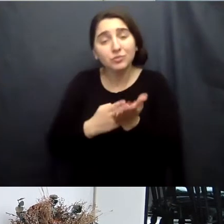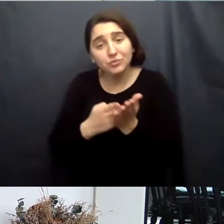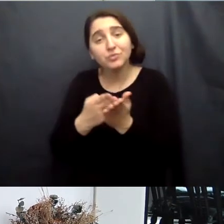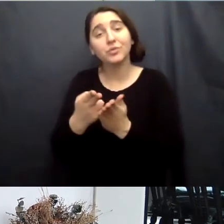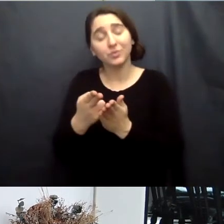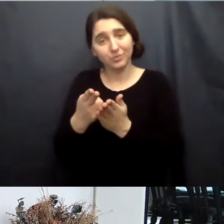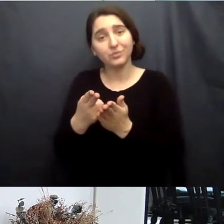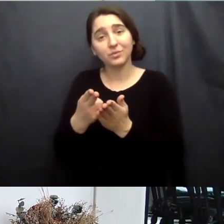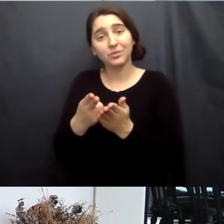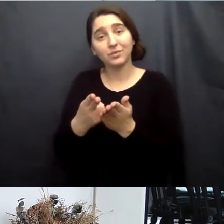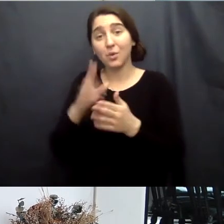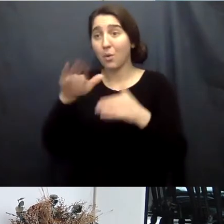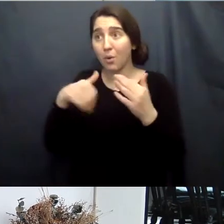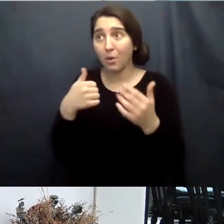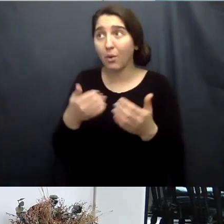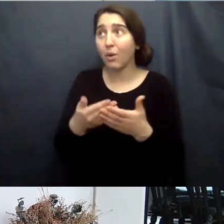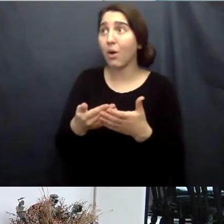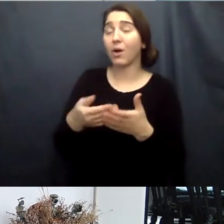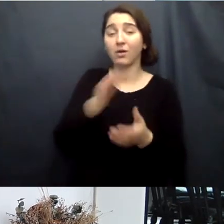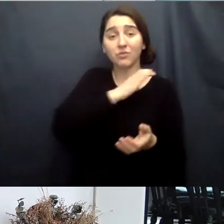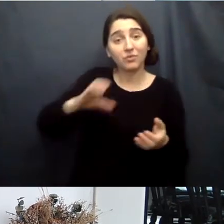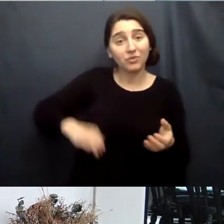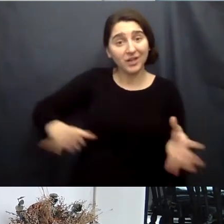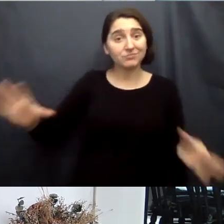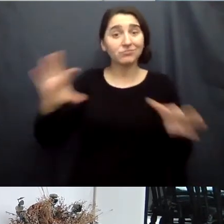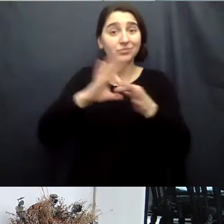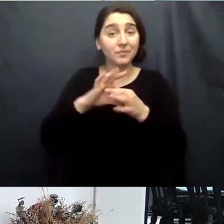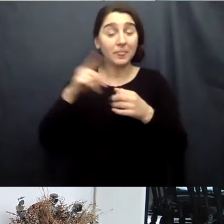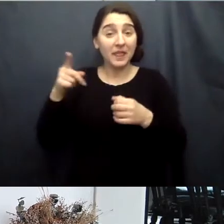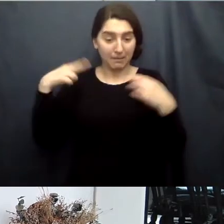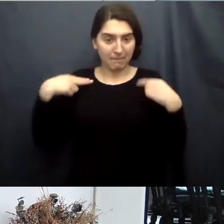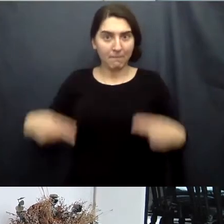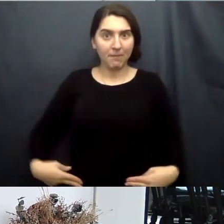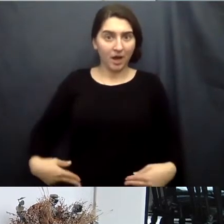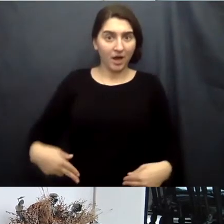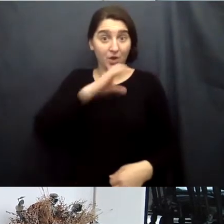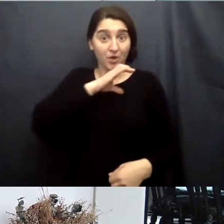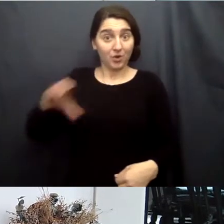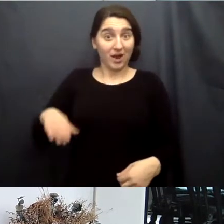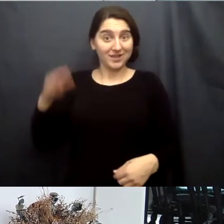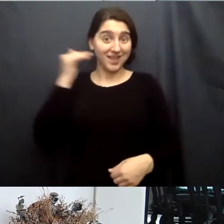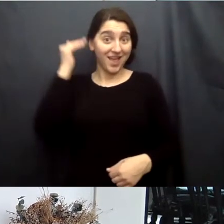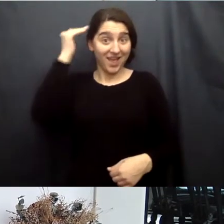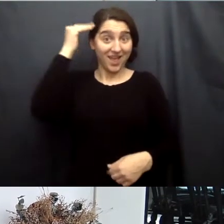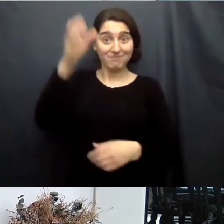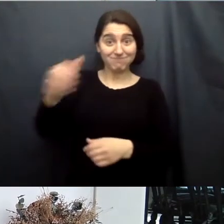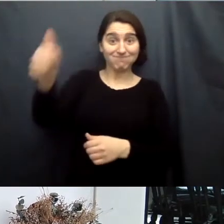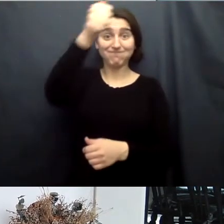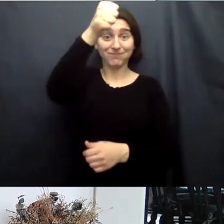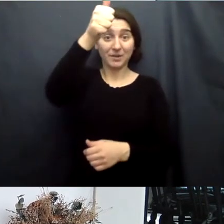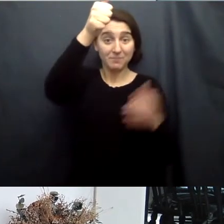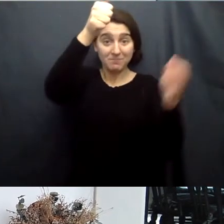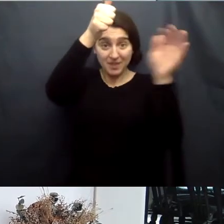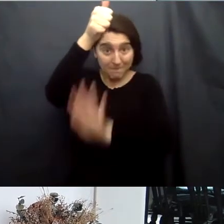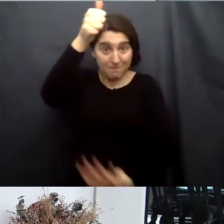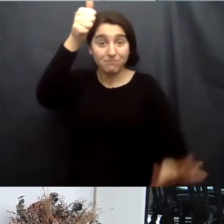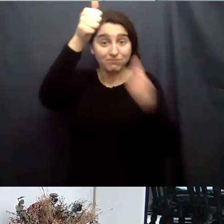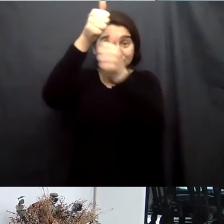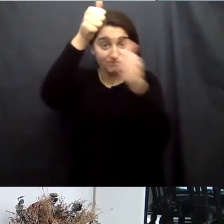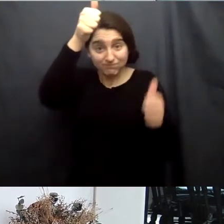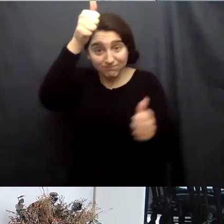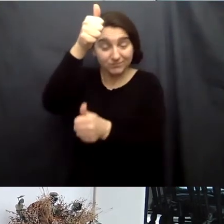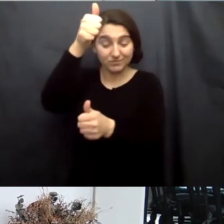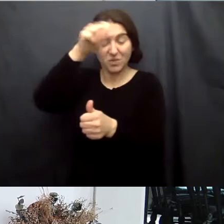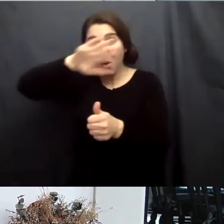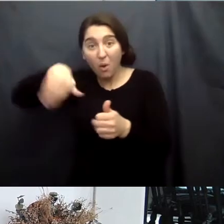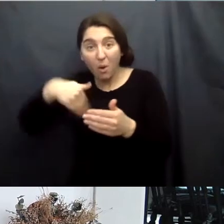of love, we must grow up in every way to Christ, who is the head. Under his control, all the